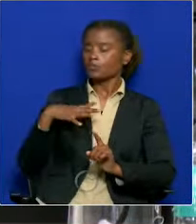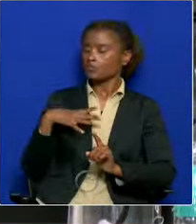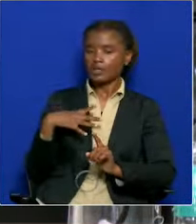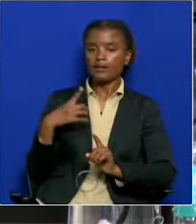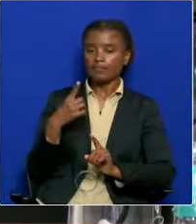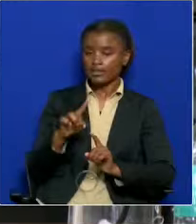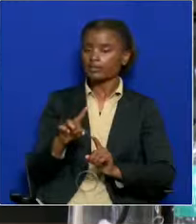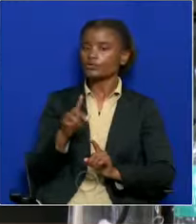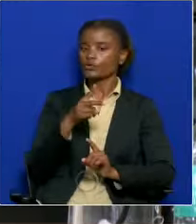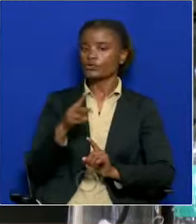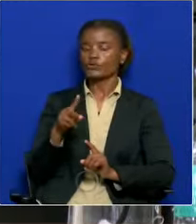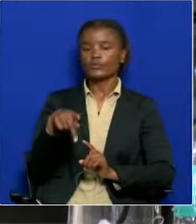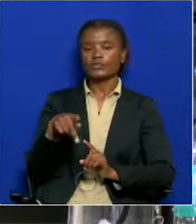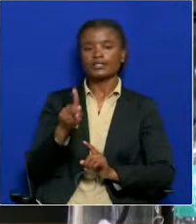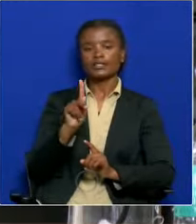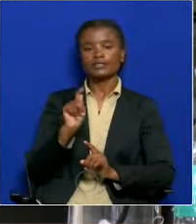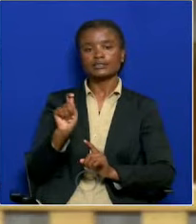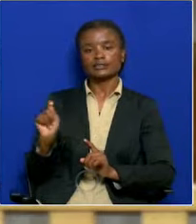General Kumalo.